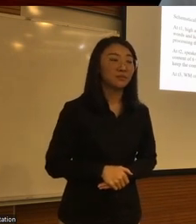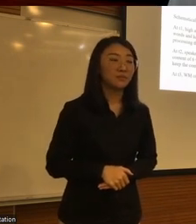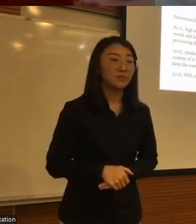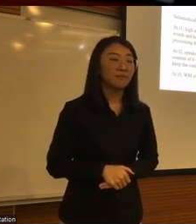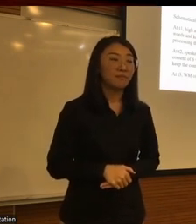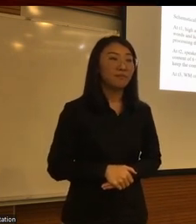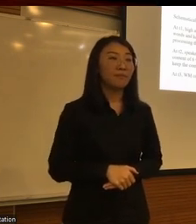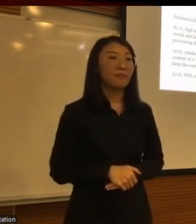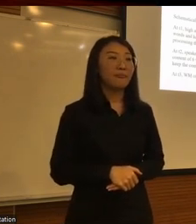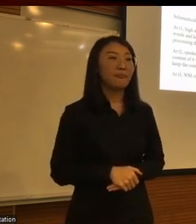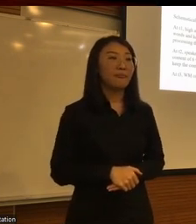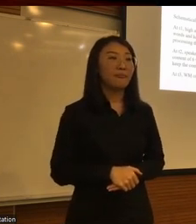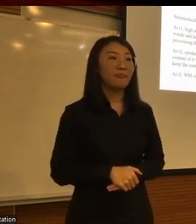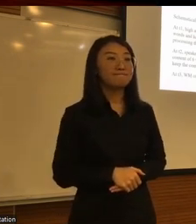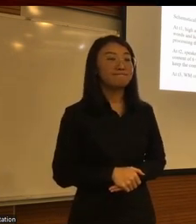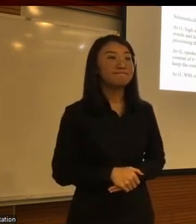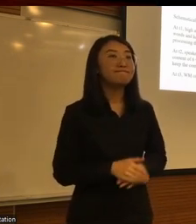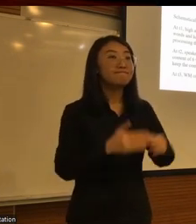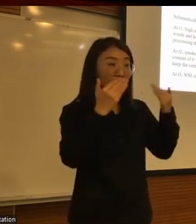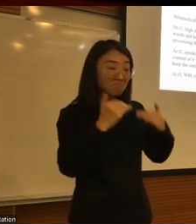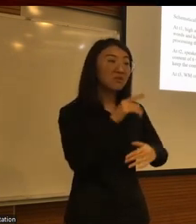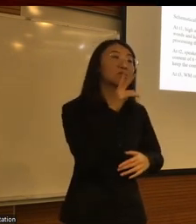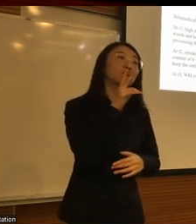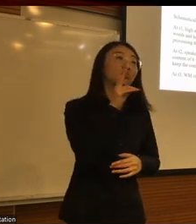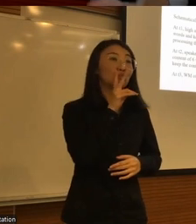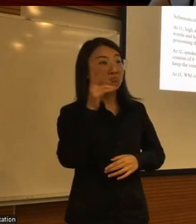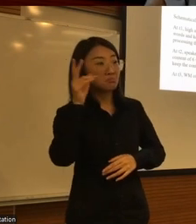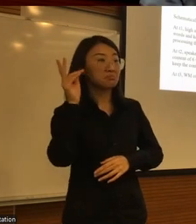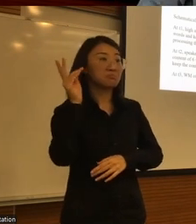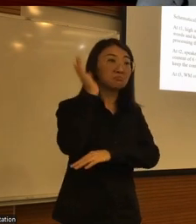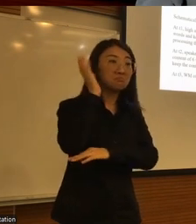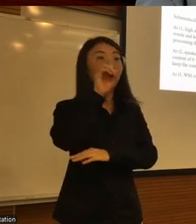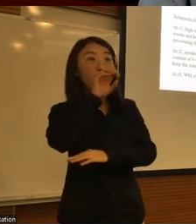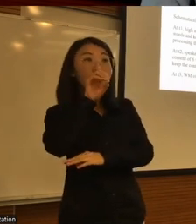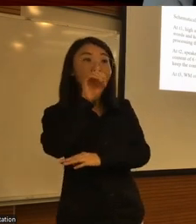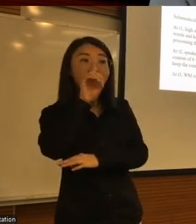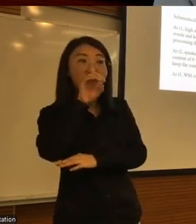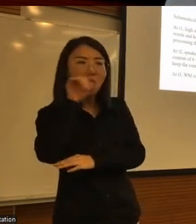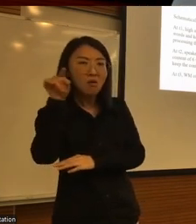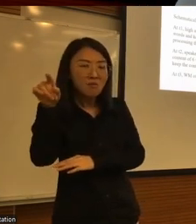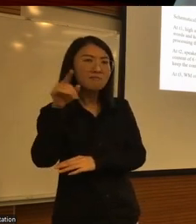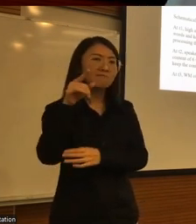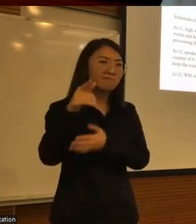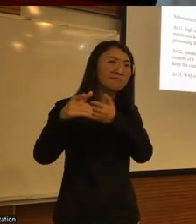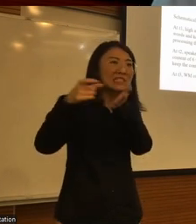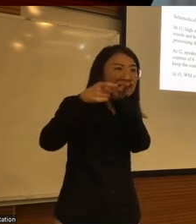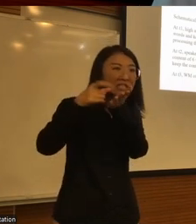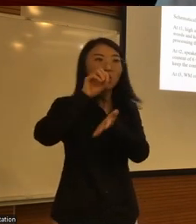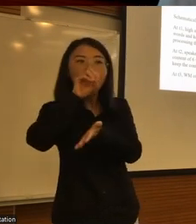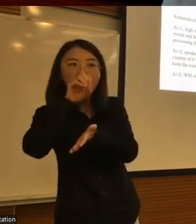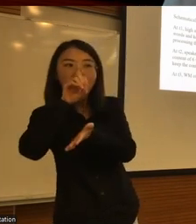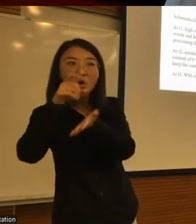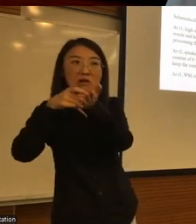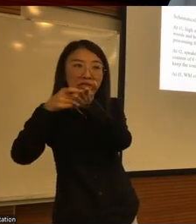Let's say the speaker is above. Let's say there are words or there are signs.